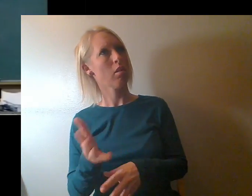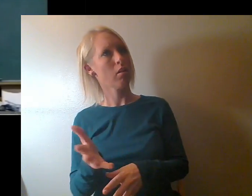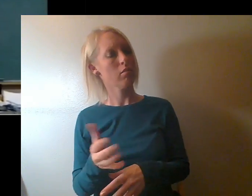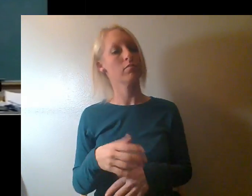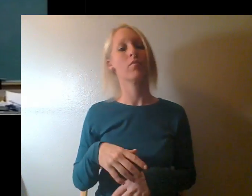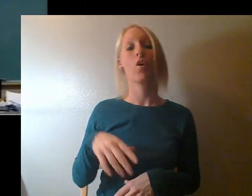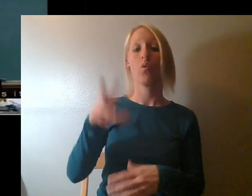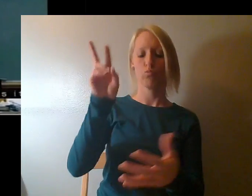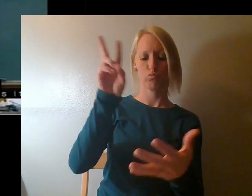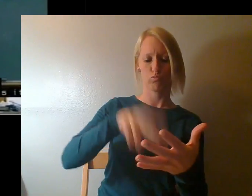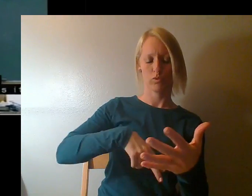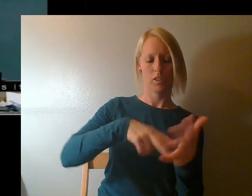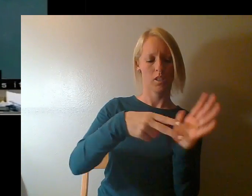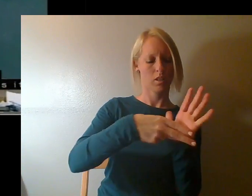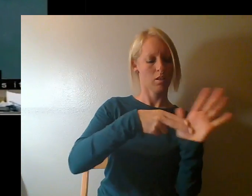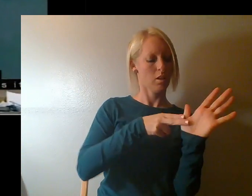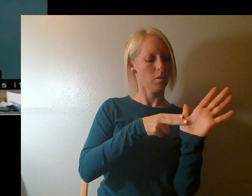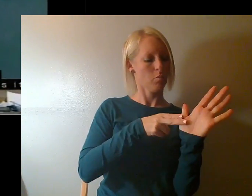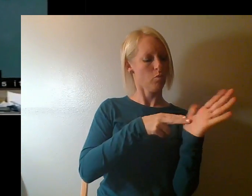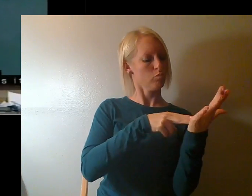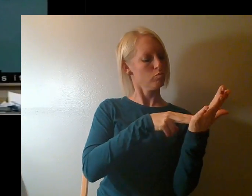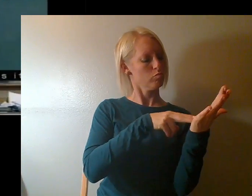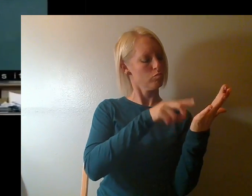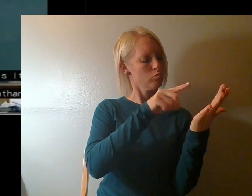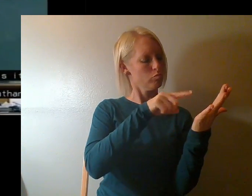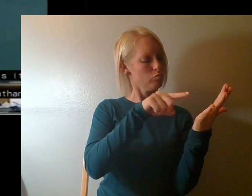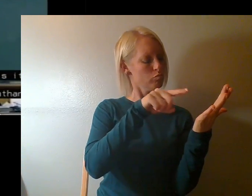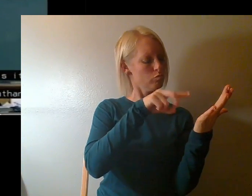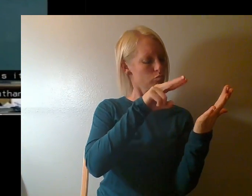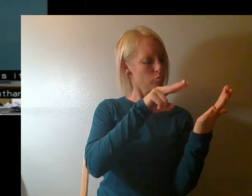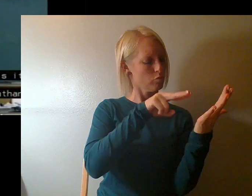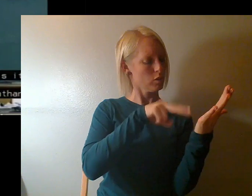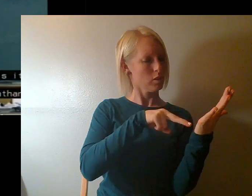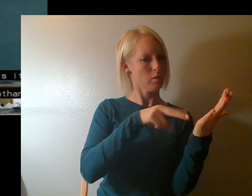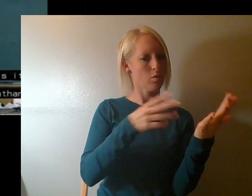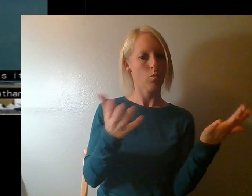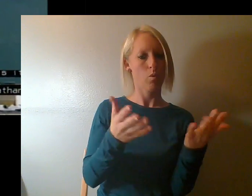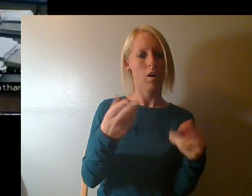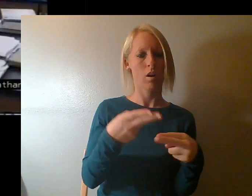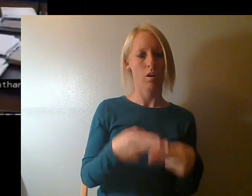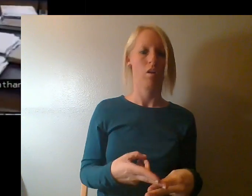of frozen orange juice, what is it called? How do they describe it? Nate?